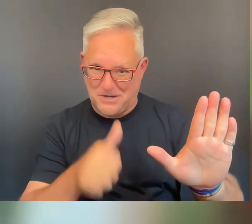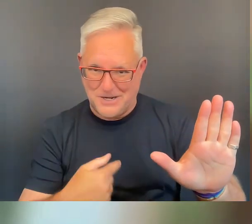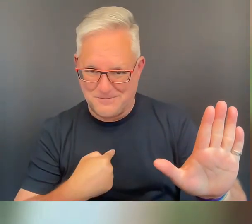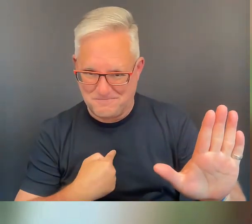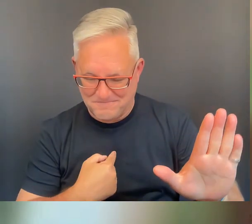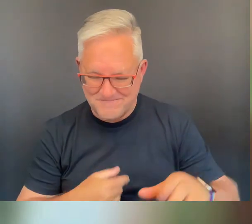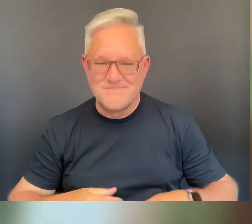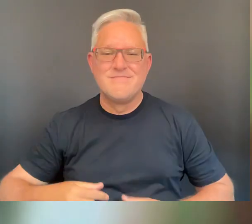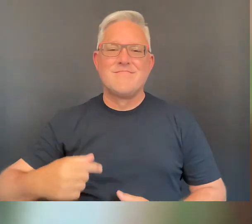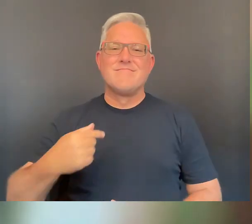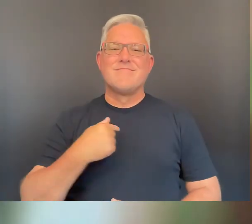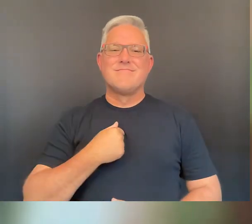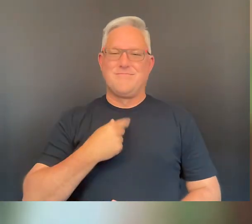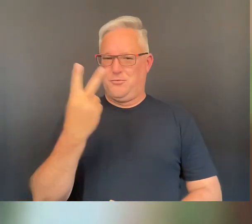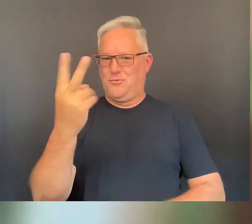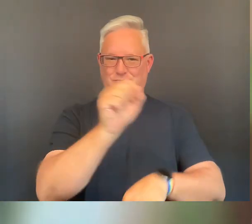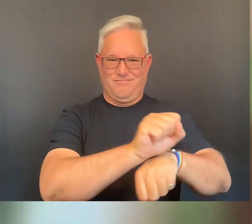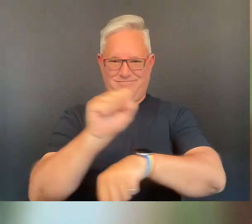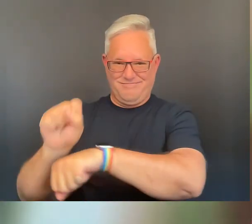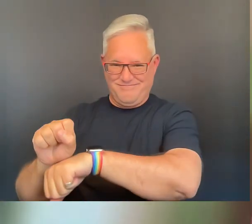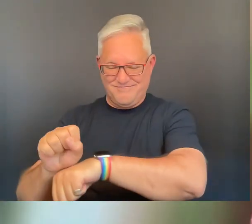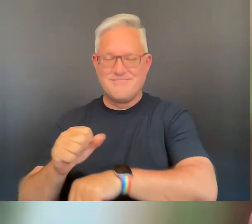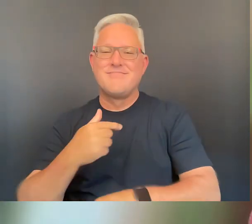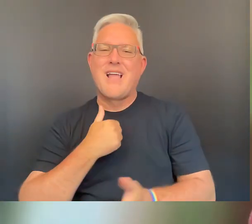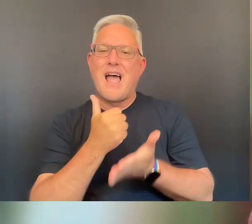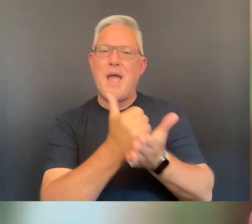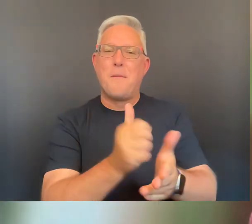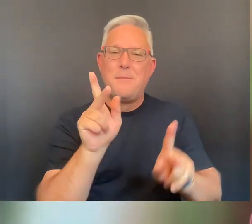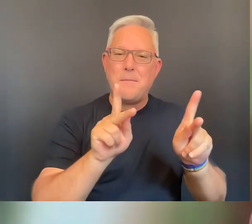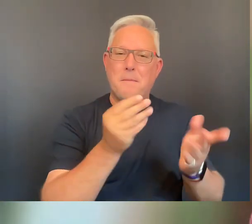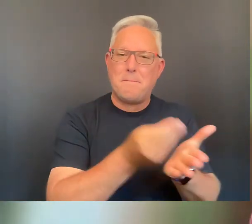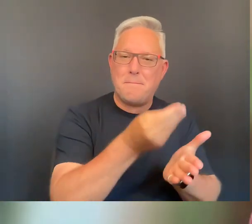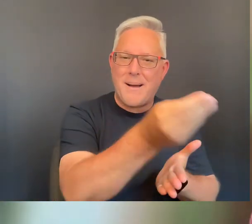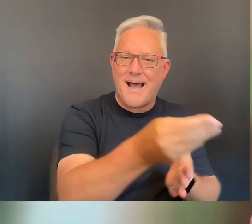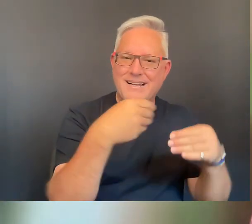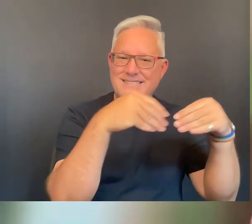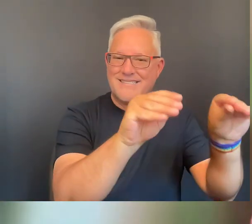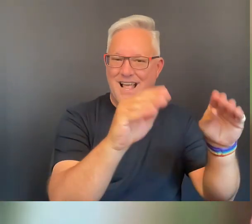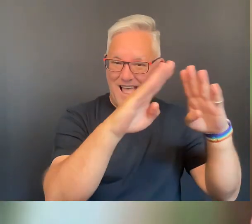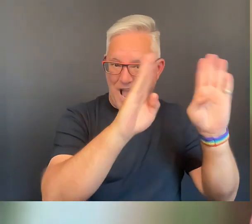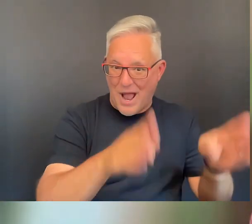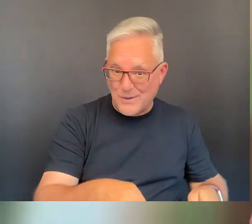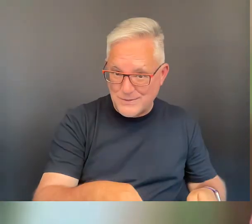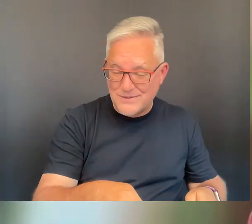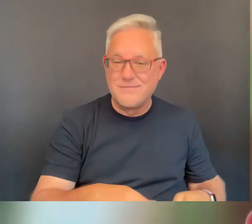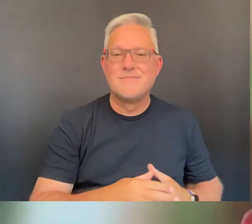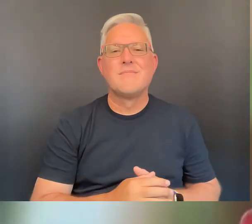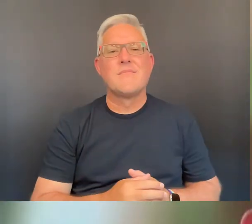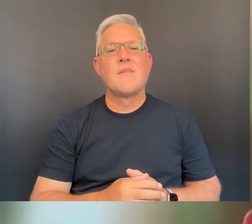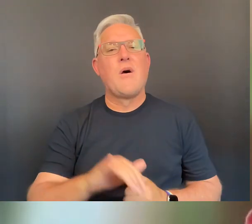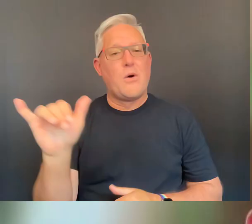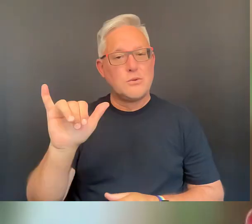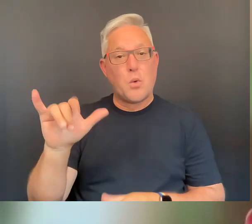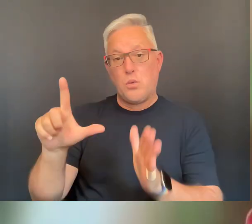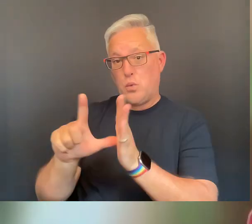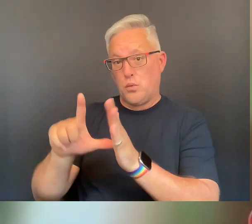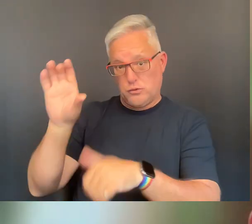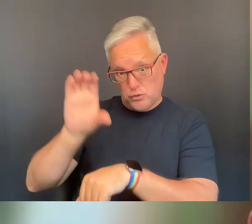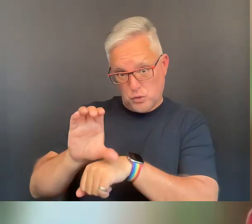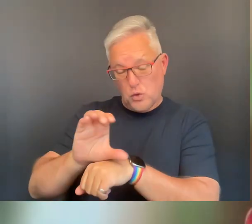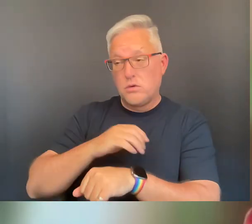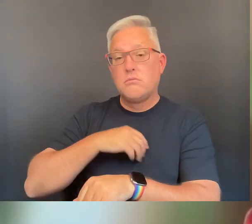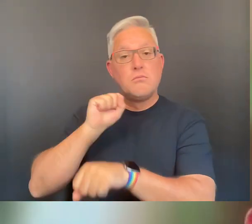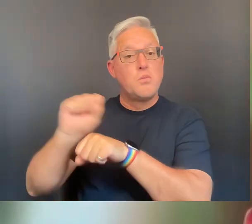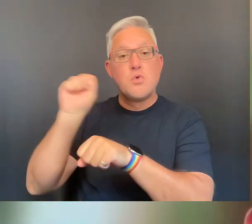not. Um, I'm bivocational. I help people buy and sell houses, and I dismantle white supremacy in the